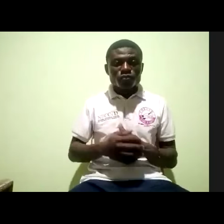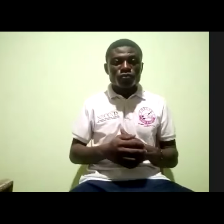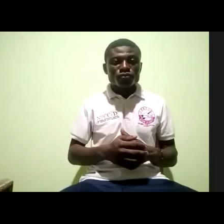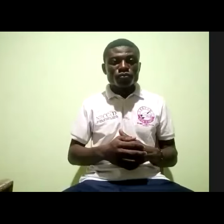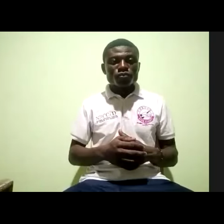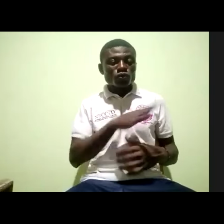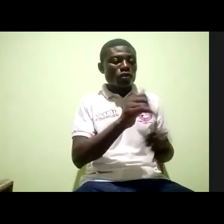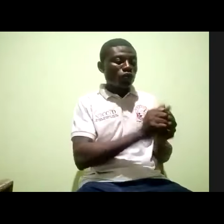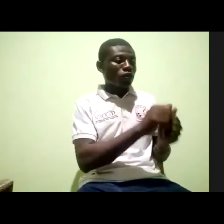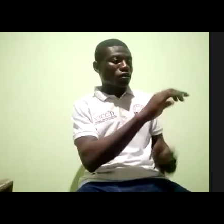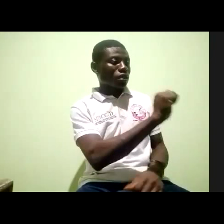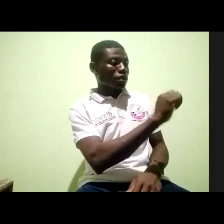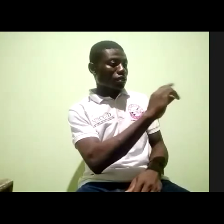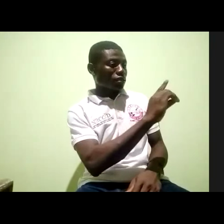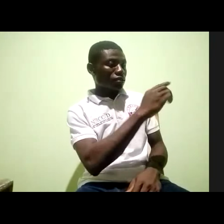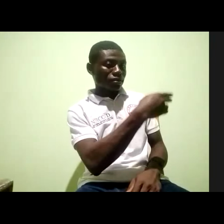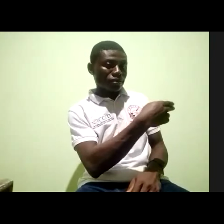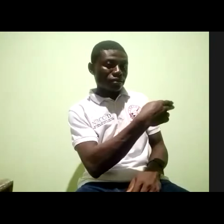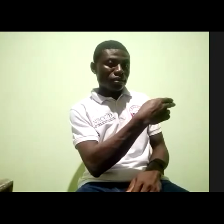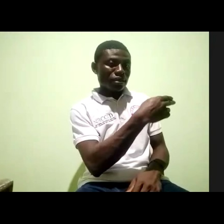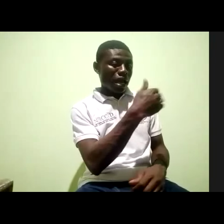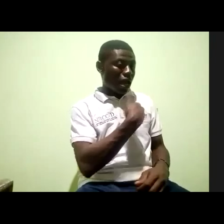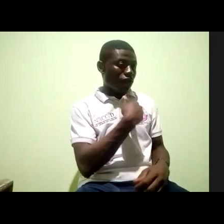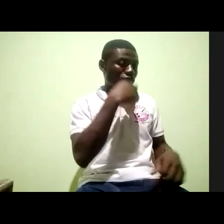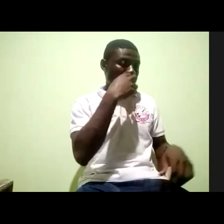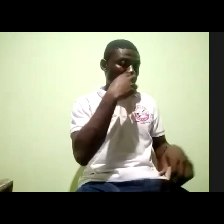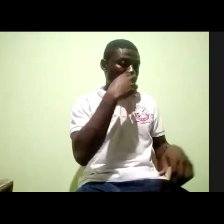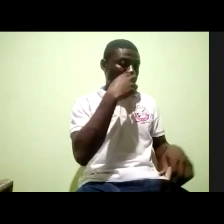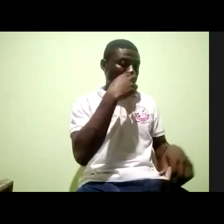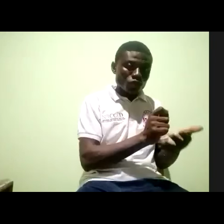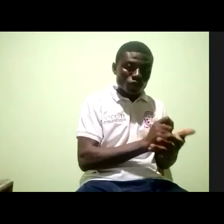well as dyslexia, they find it hard to write neatly.